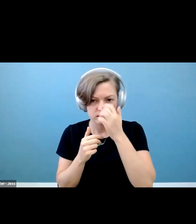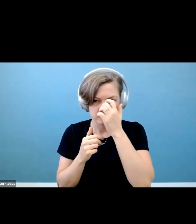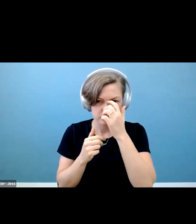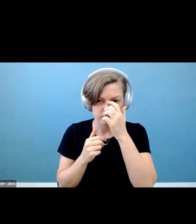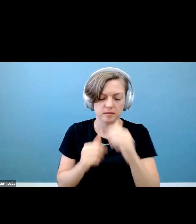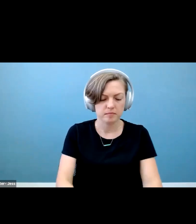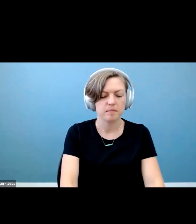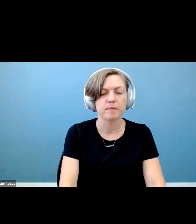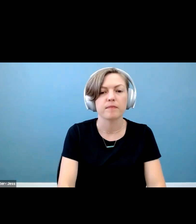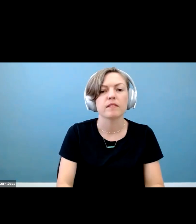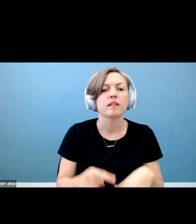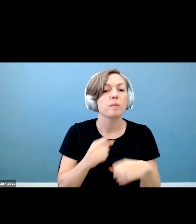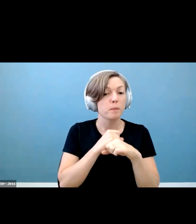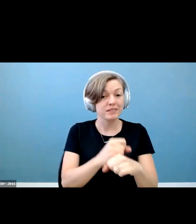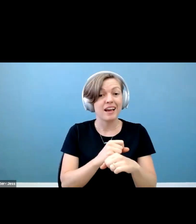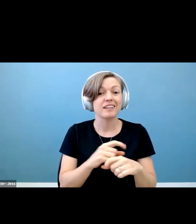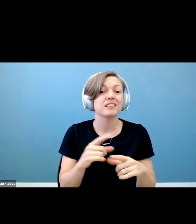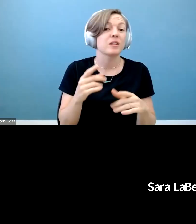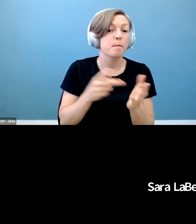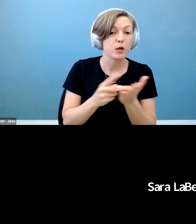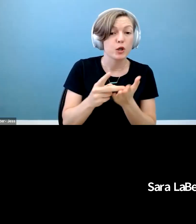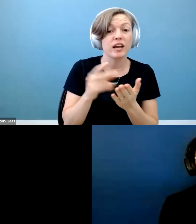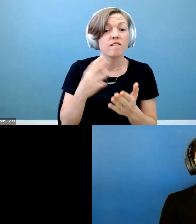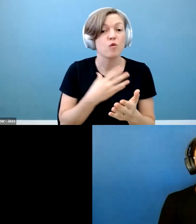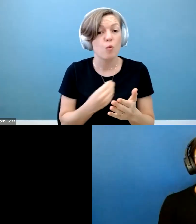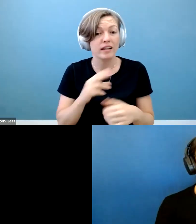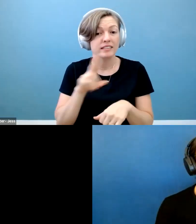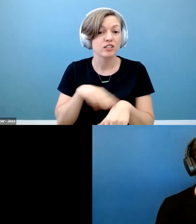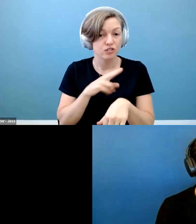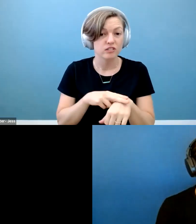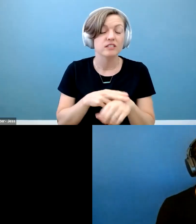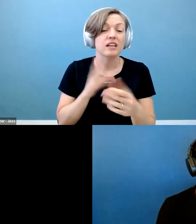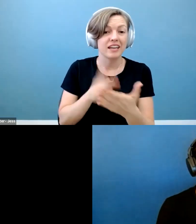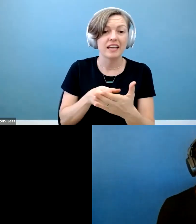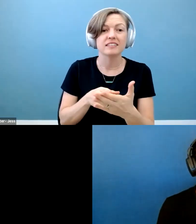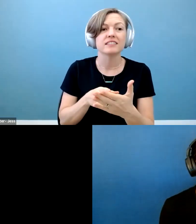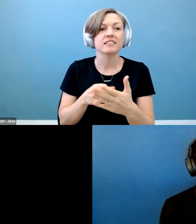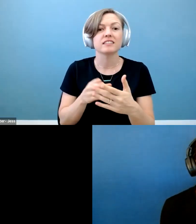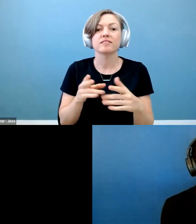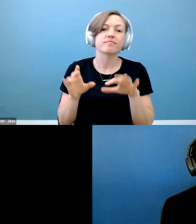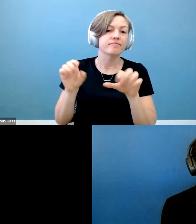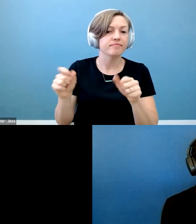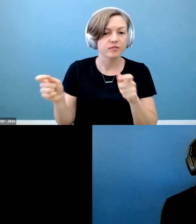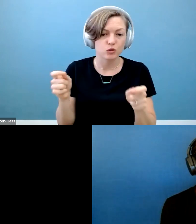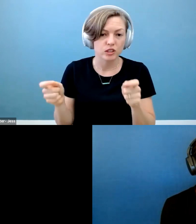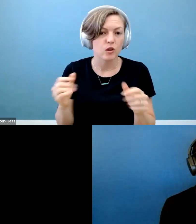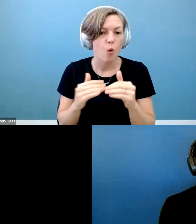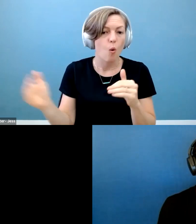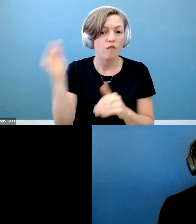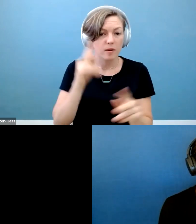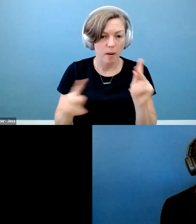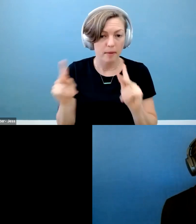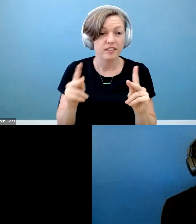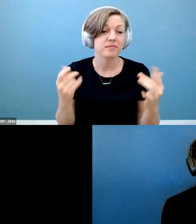the purity of white, supposedly white nations against infringing overpopulation. But they